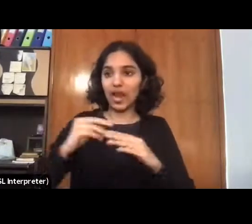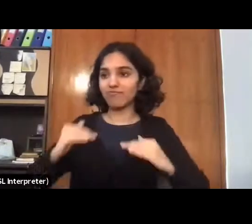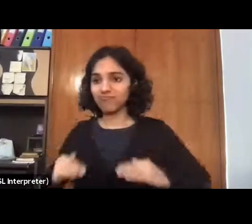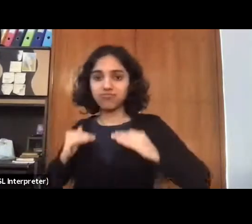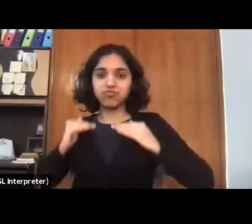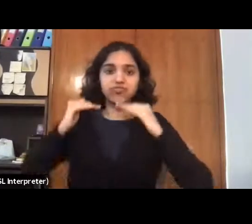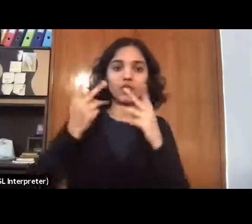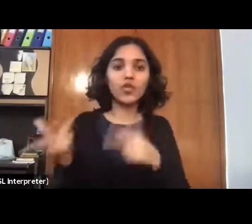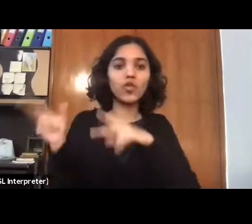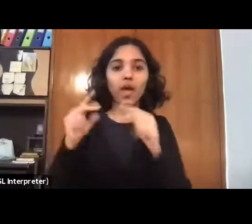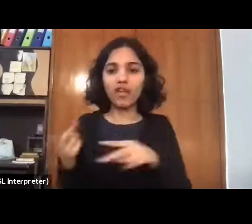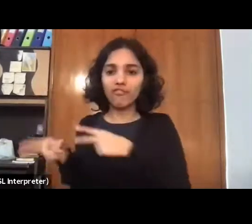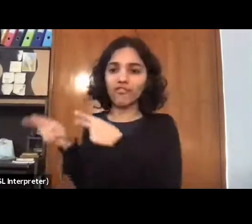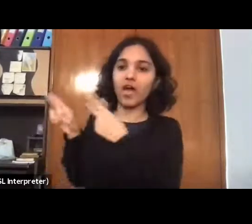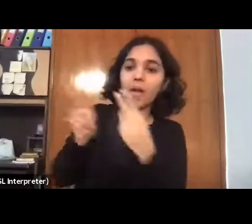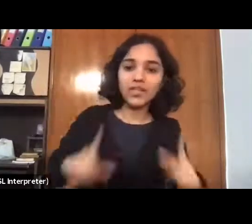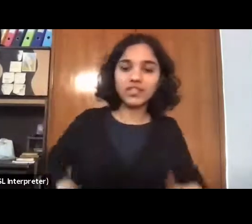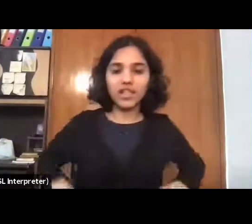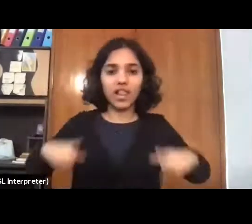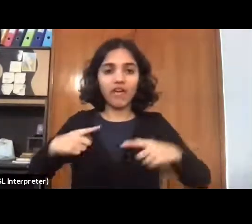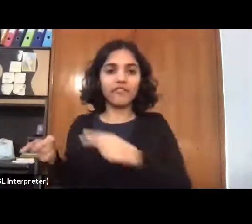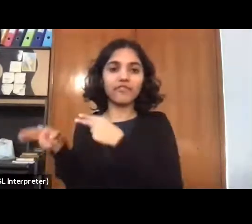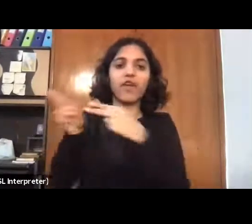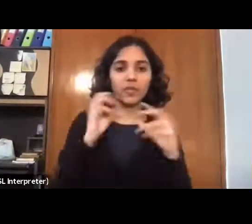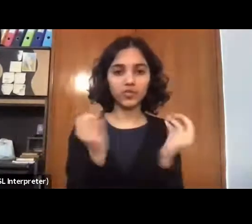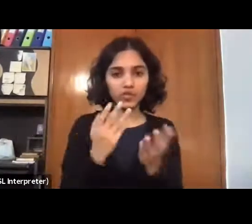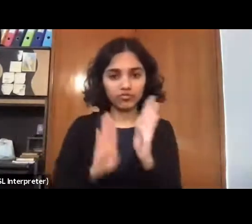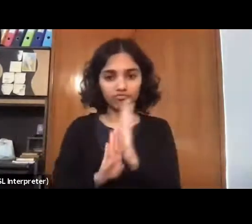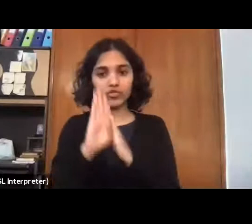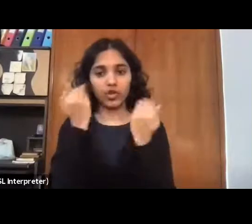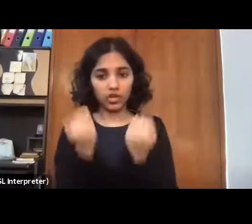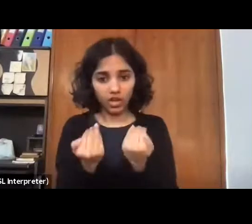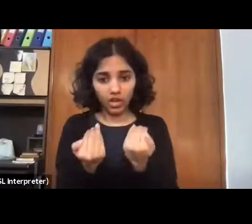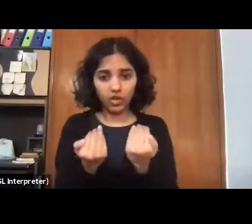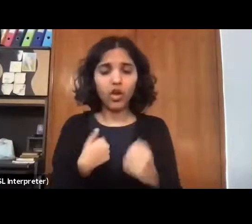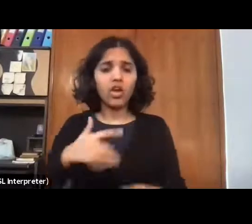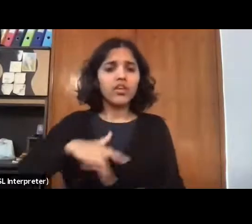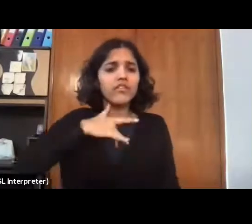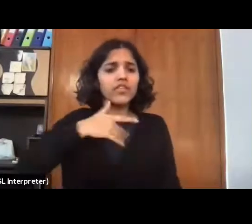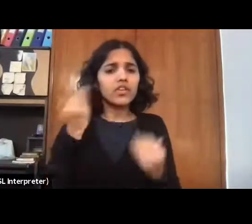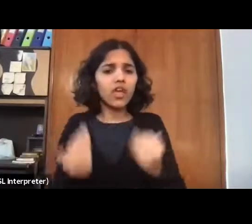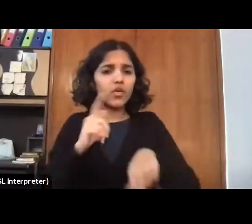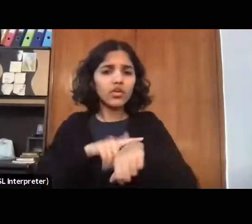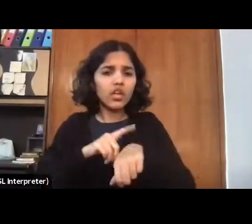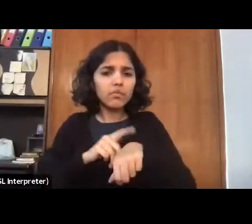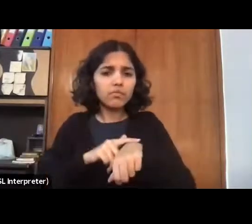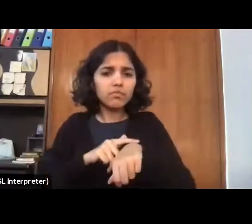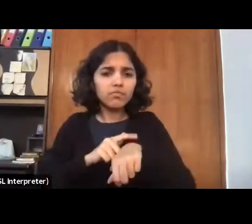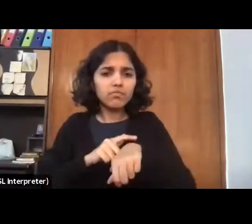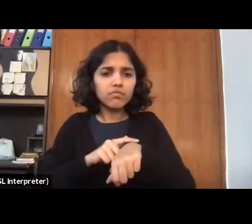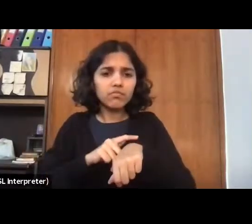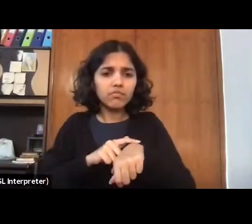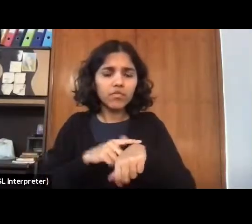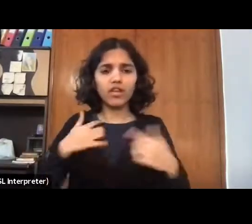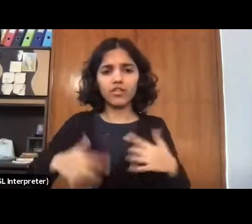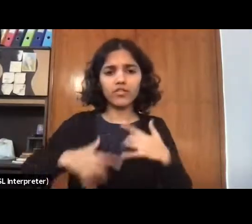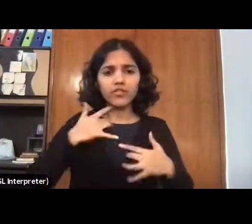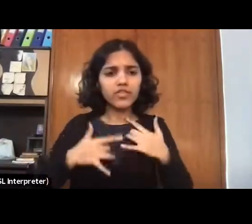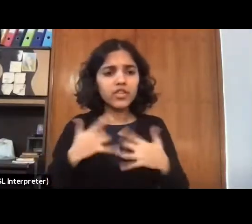AIF calls as rebuilding lives. And during this time, when we